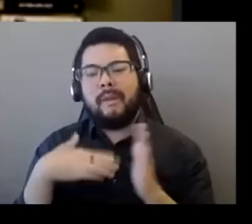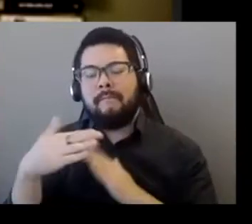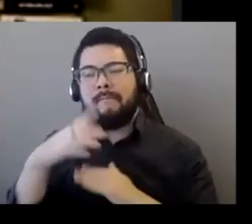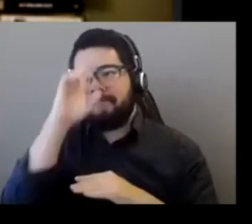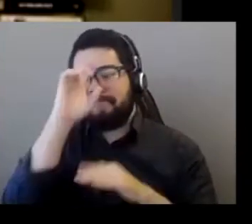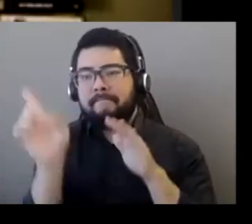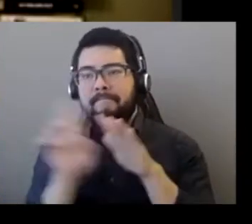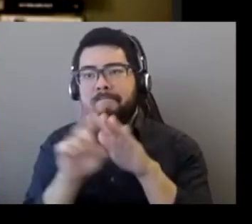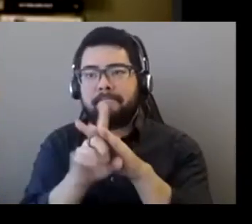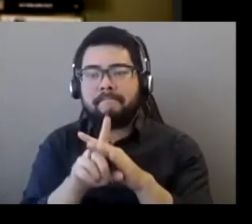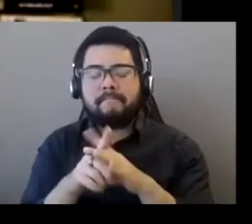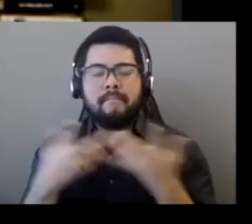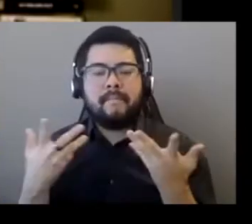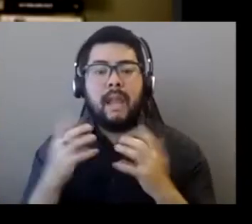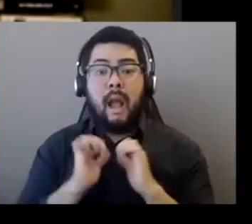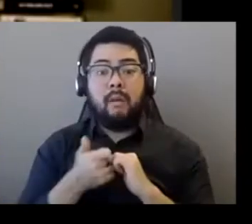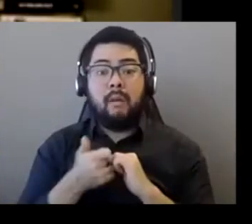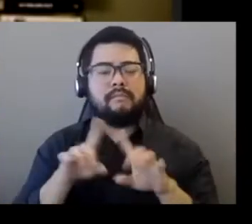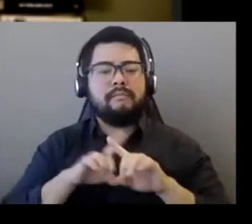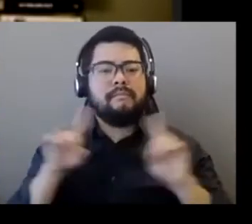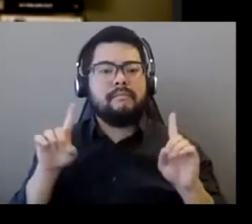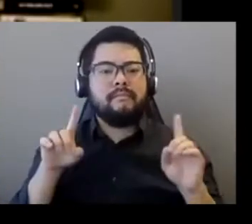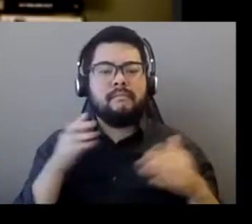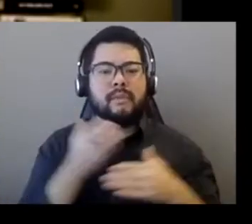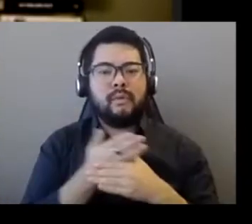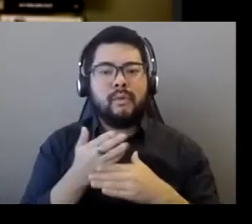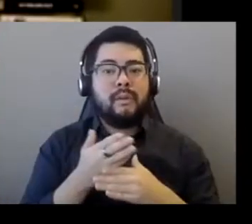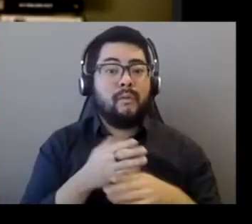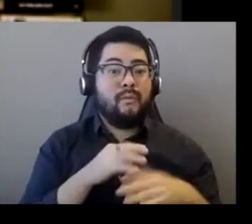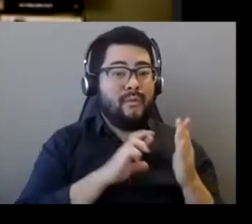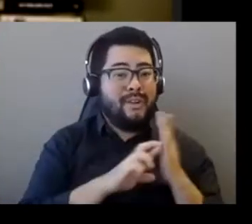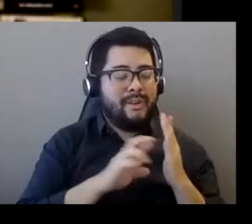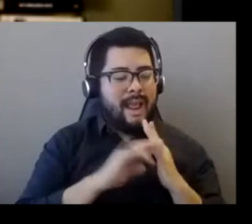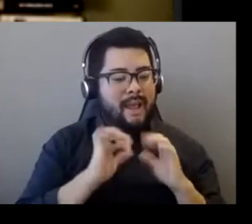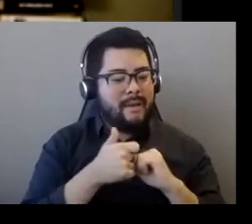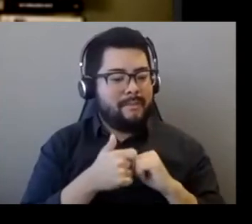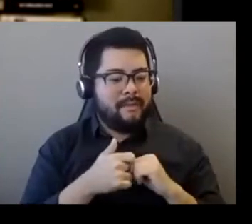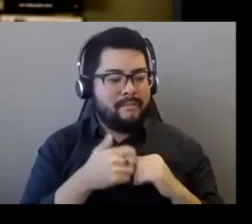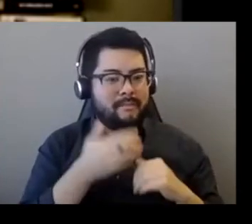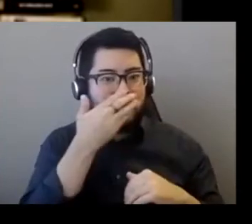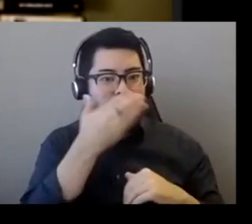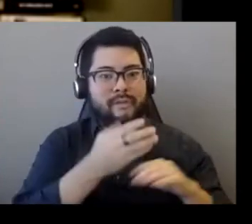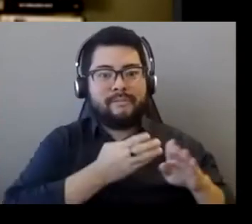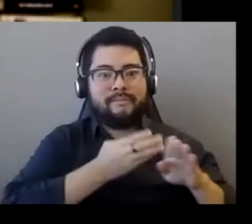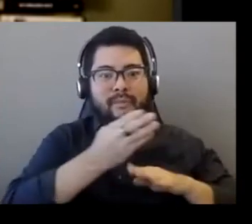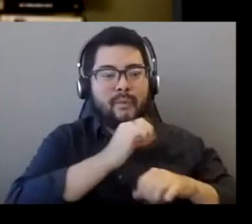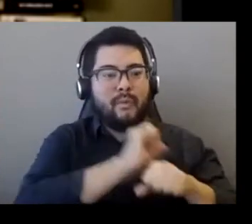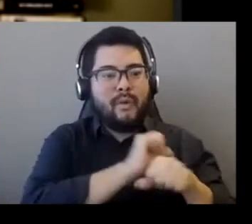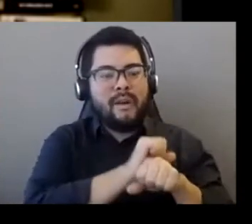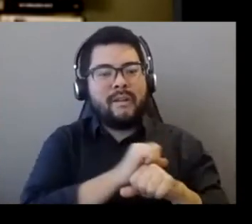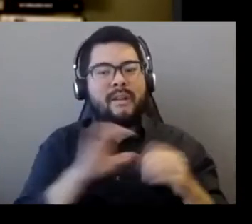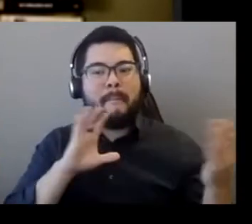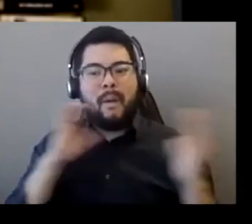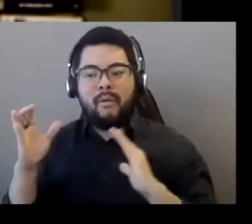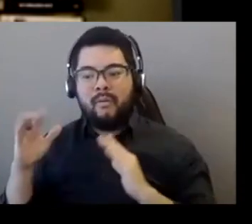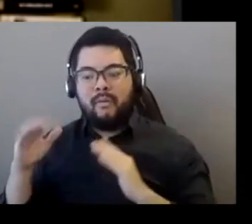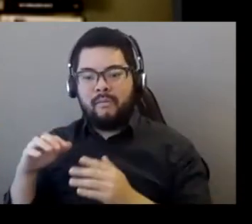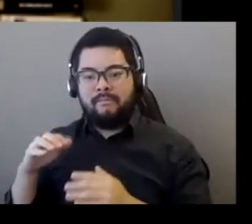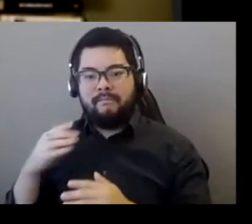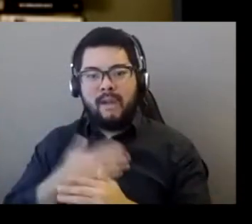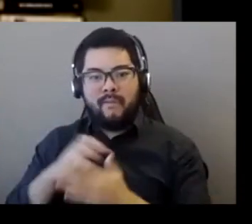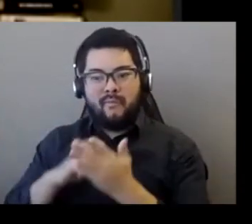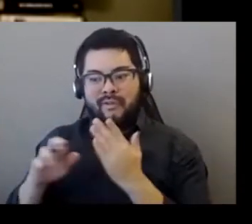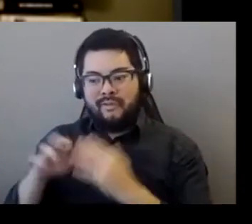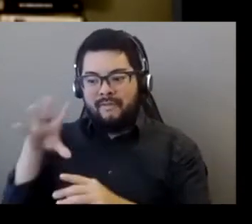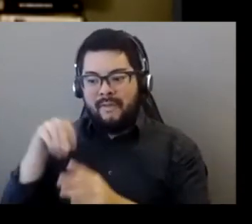is, what is the difference between making research a career and making research part of your political work? You